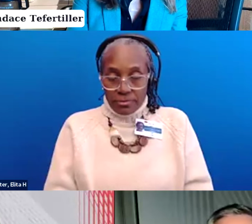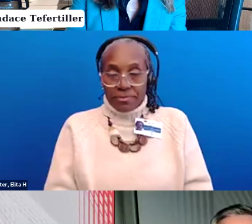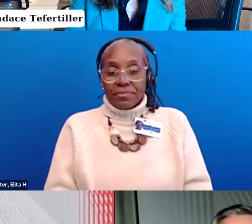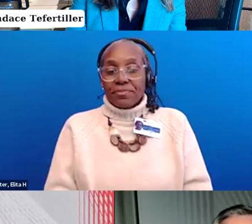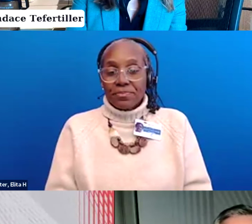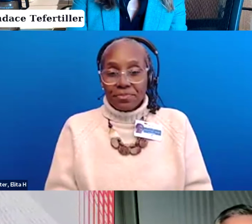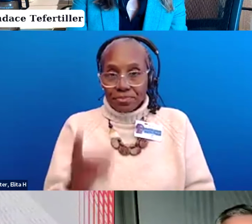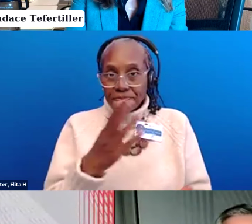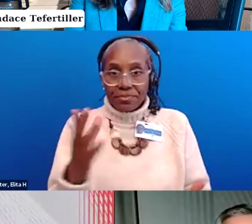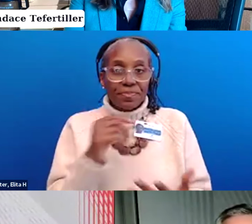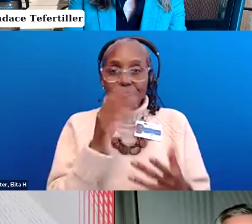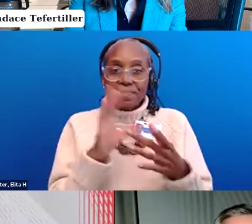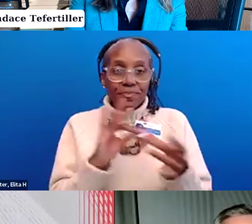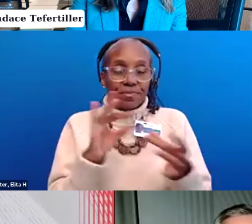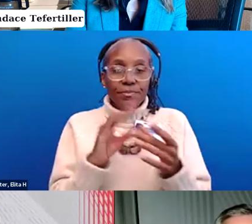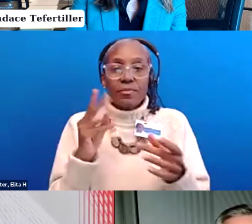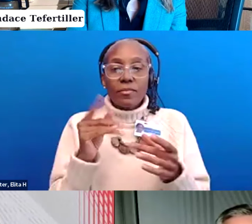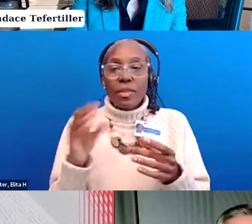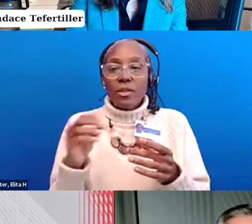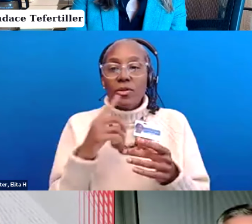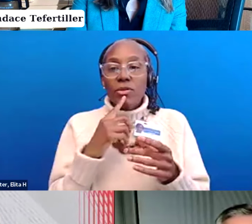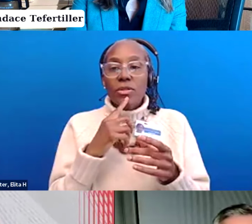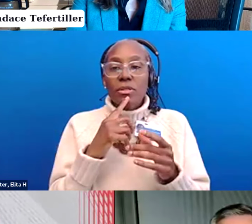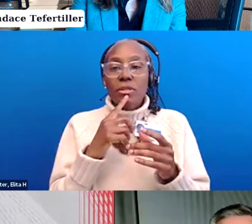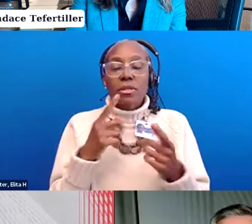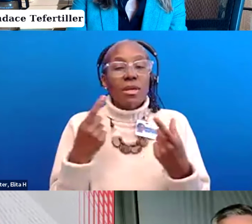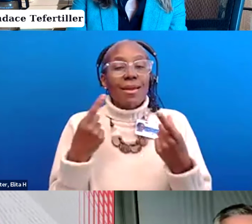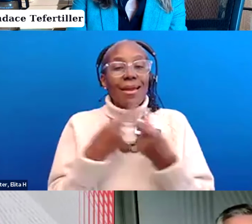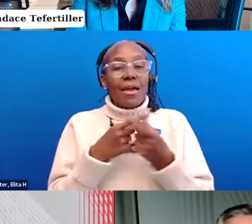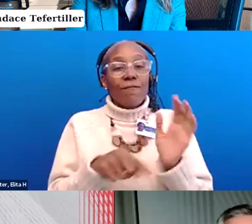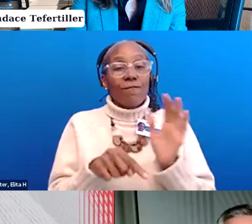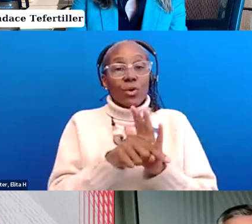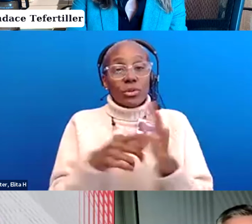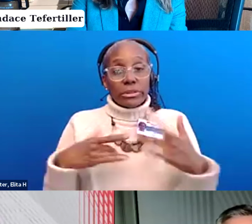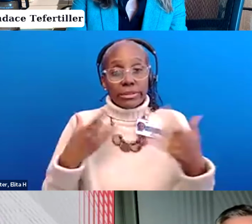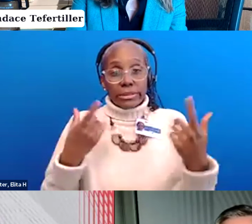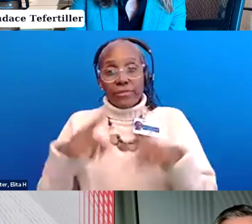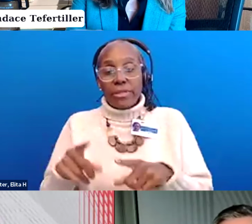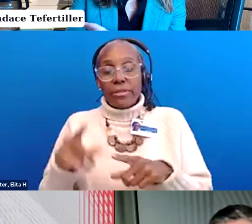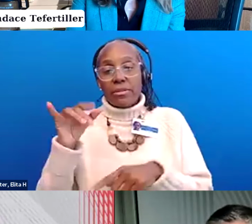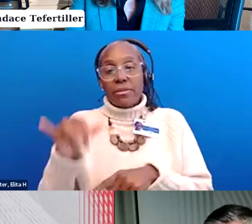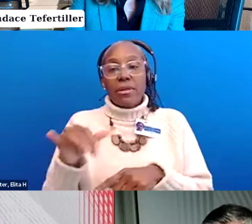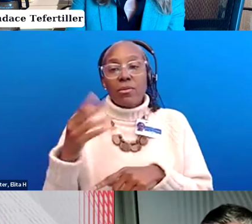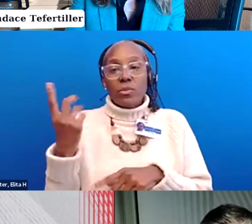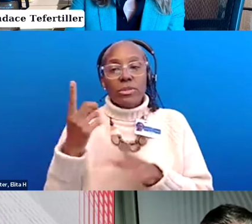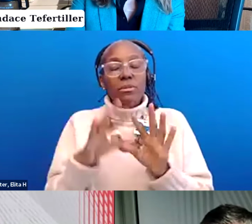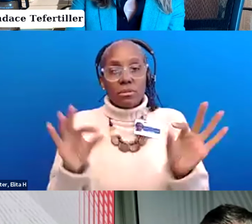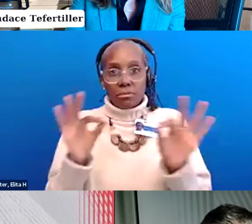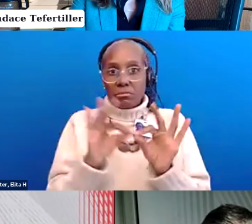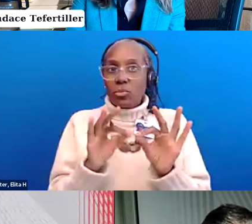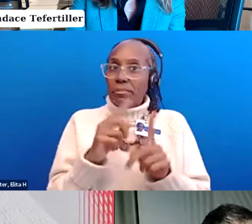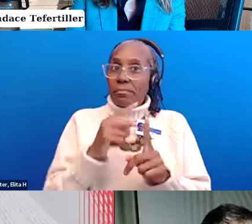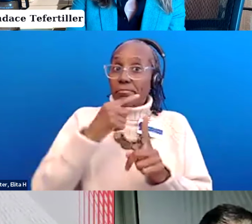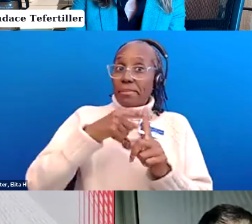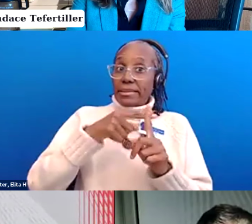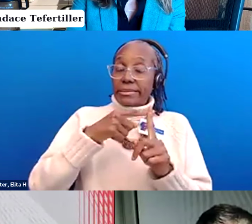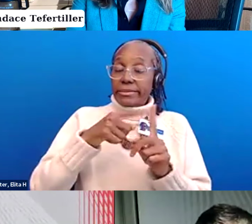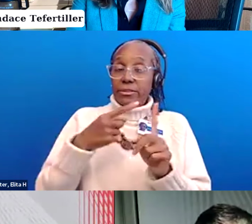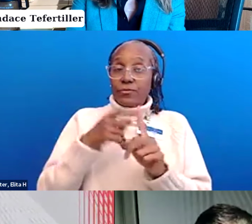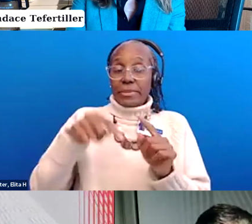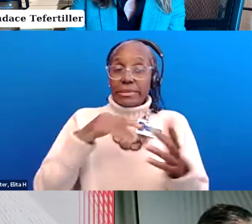didn't mention earlier, Marco, that you asked about was adverse events. And I think that was also a really important and positive finding from